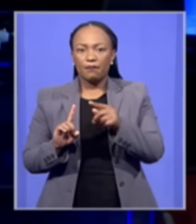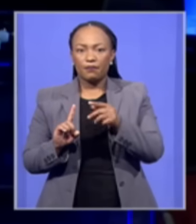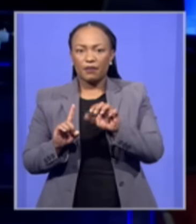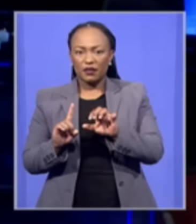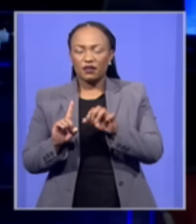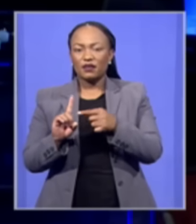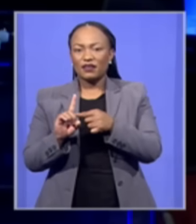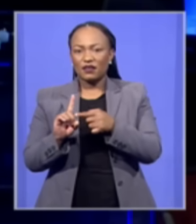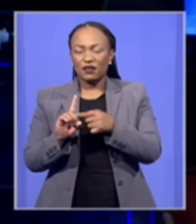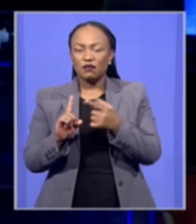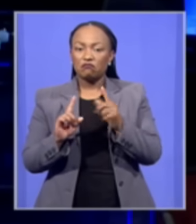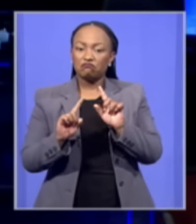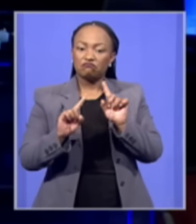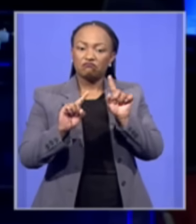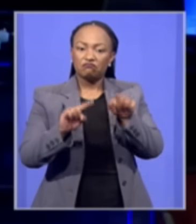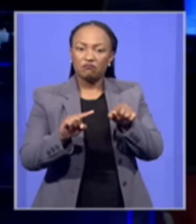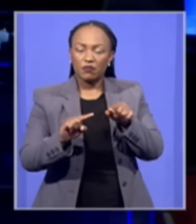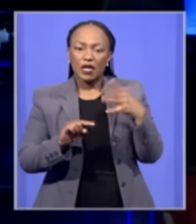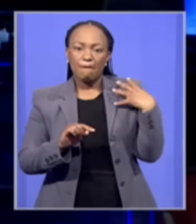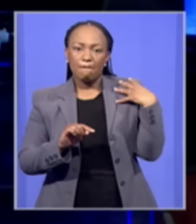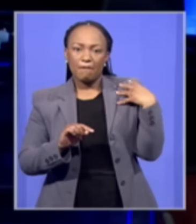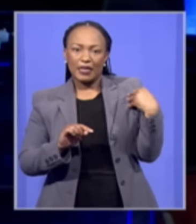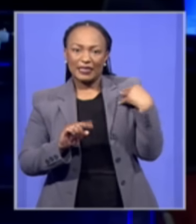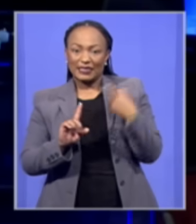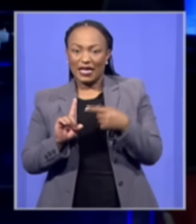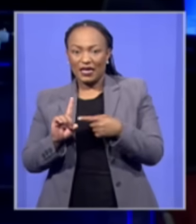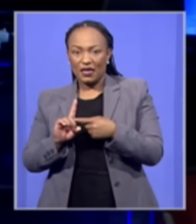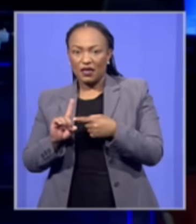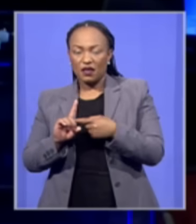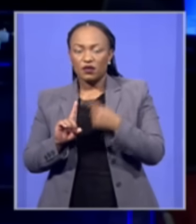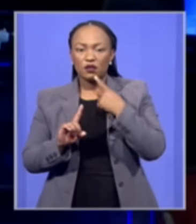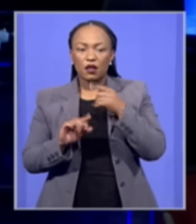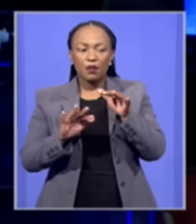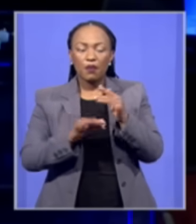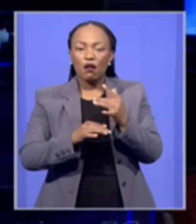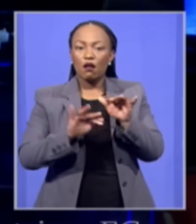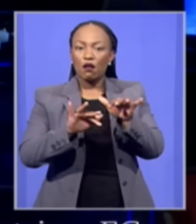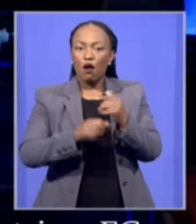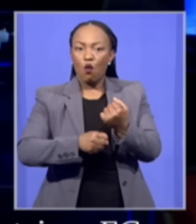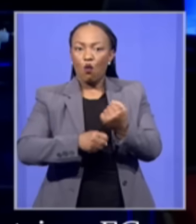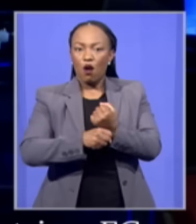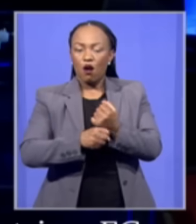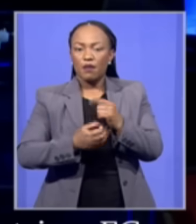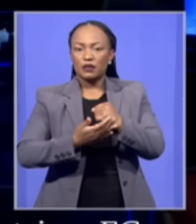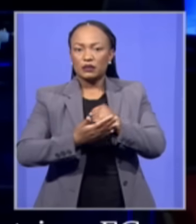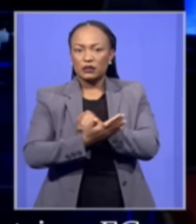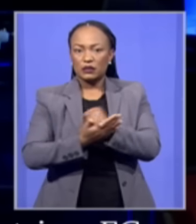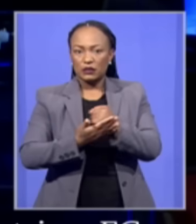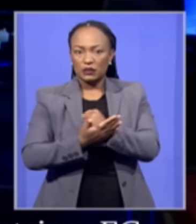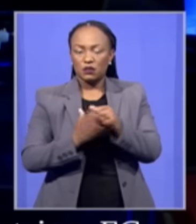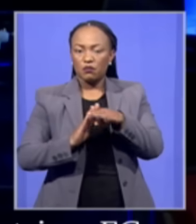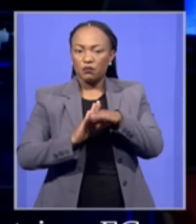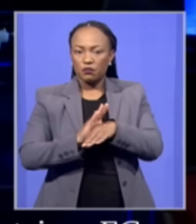sona. Ketelo ya letona e mabapi le ho netefatsa hore batho ba sa sebetseng ba ngodiswa lenaneng la mesebetsi la Afrika